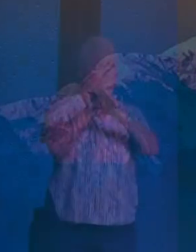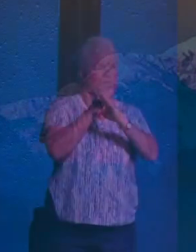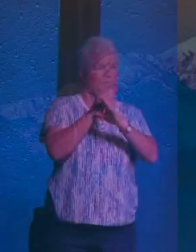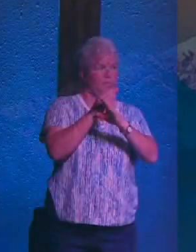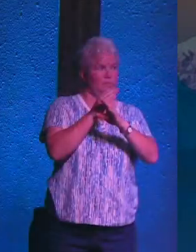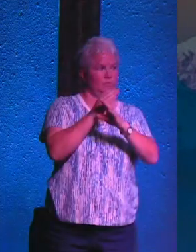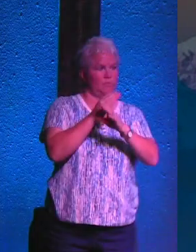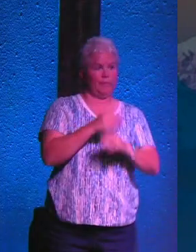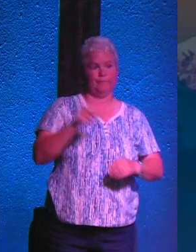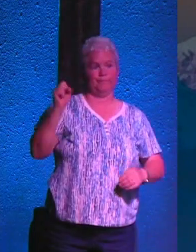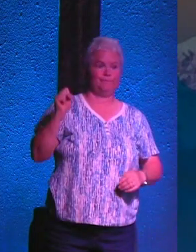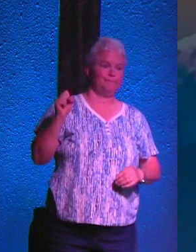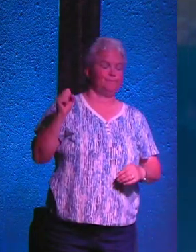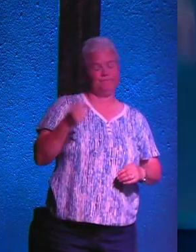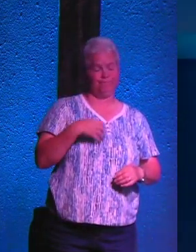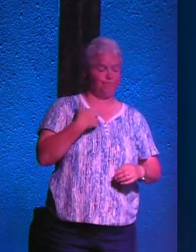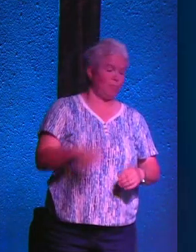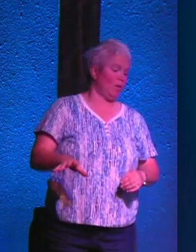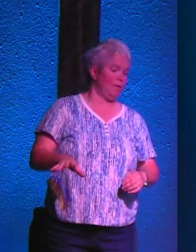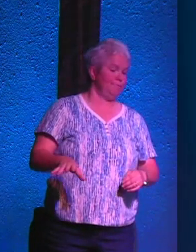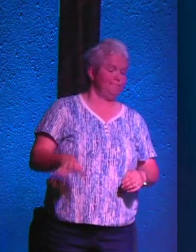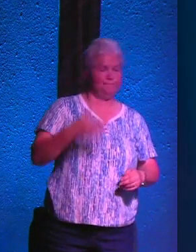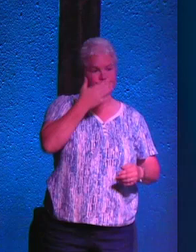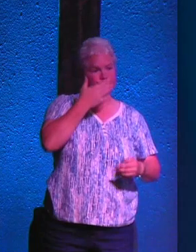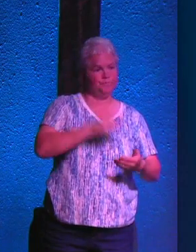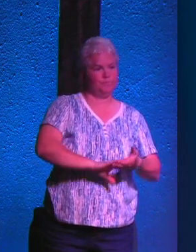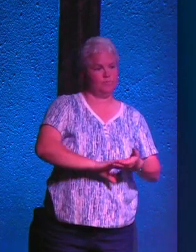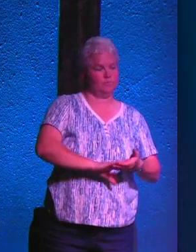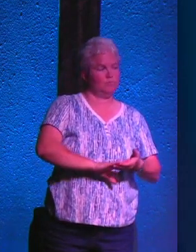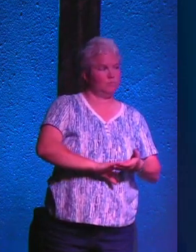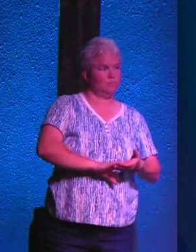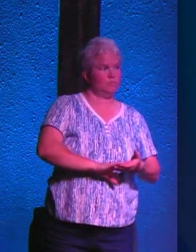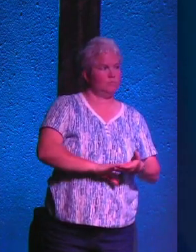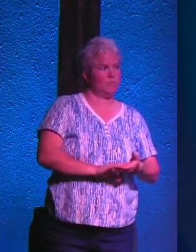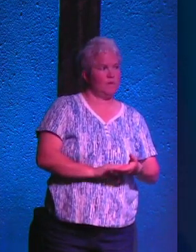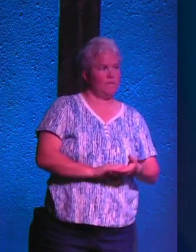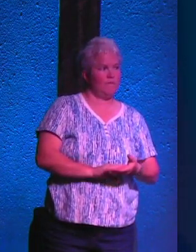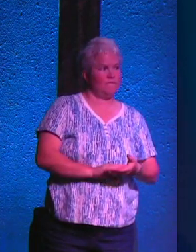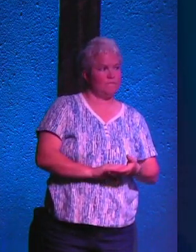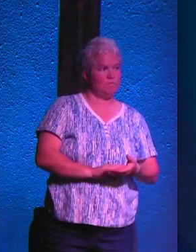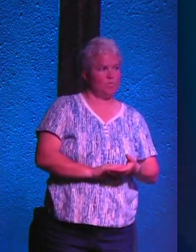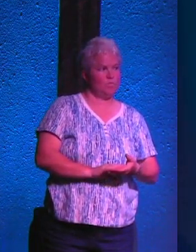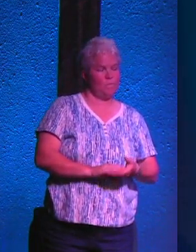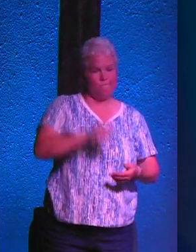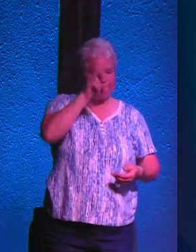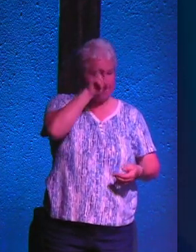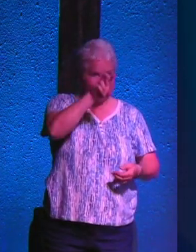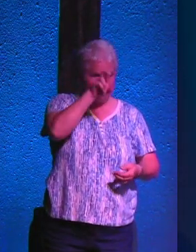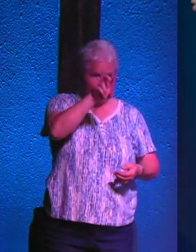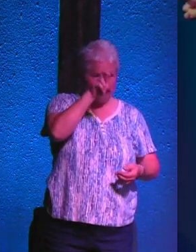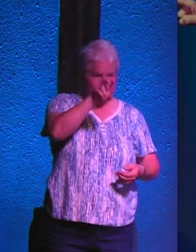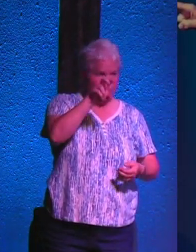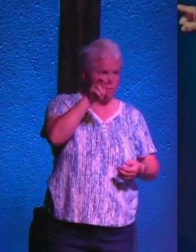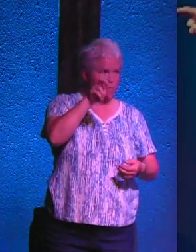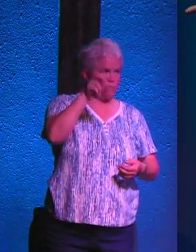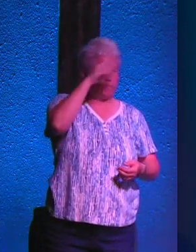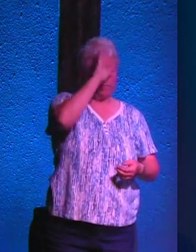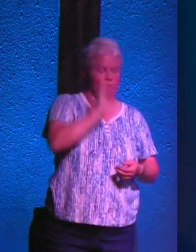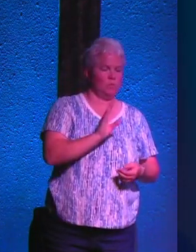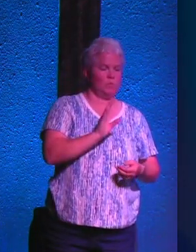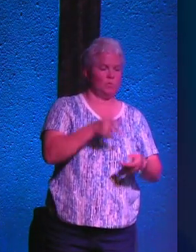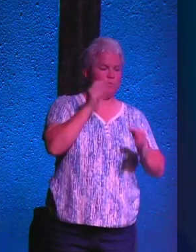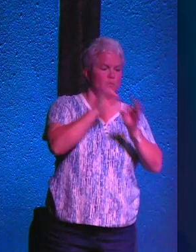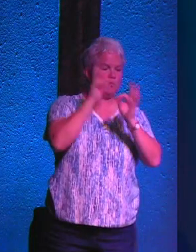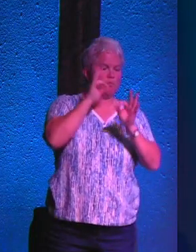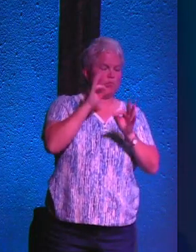and tribulations suck. They're not fun to have. They're not fun to walk through. But when we focus upon God, there is always a